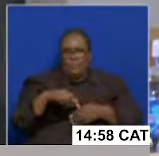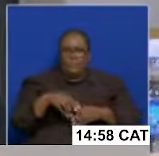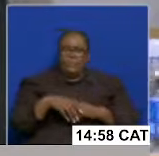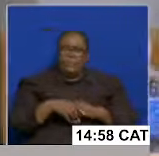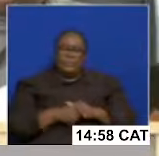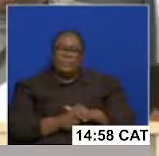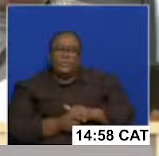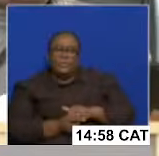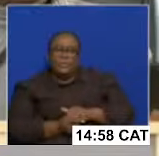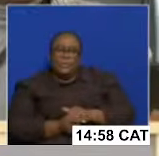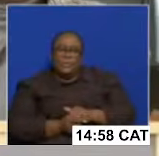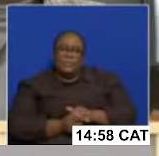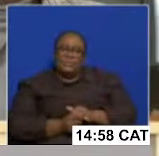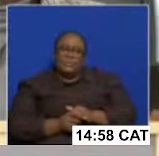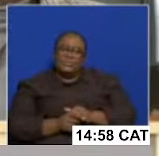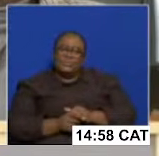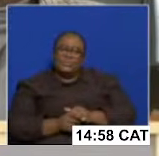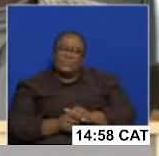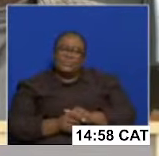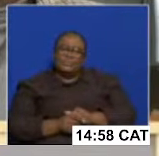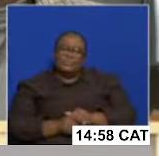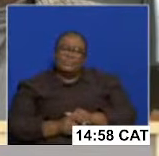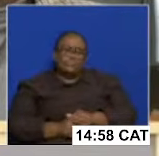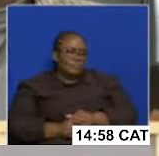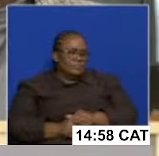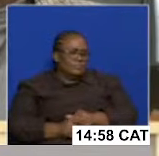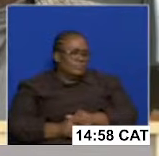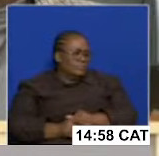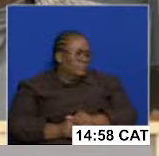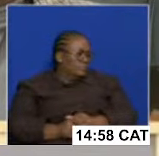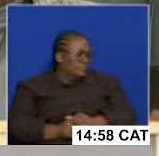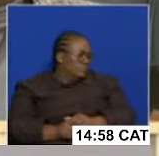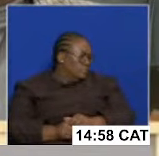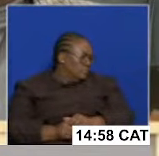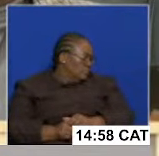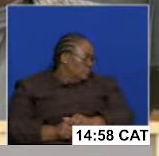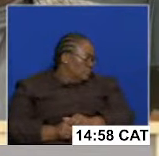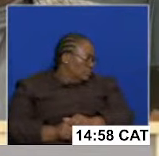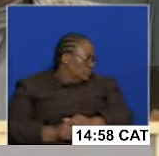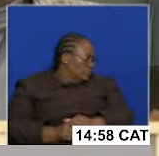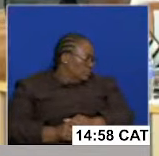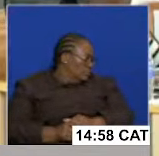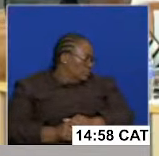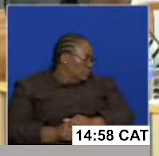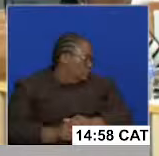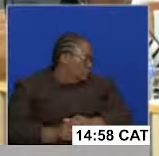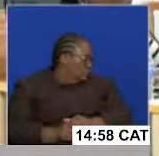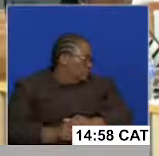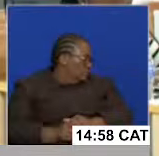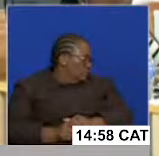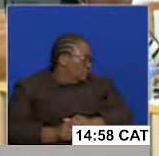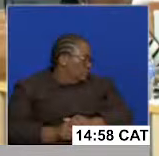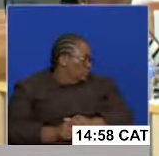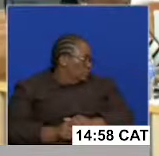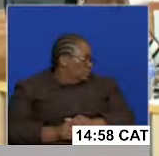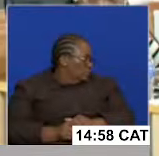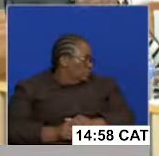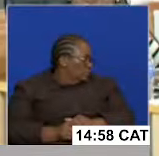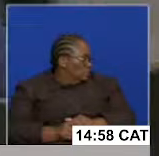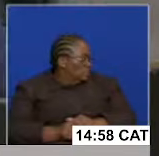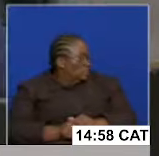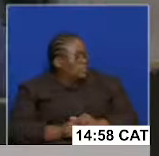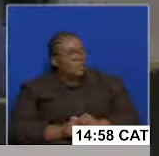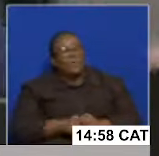If as alleged, in fact, it's not even a case of being alleged. Everybody knows the stones were taken, and